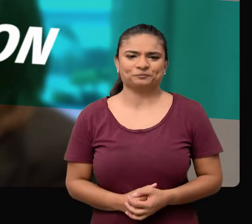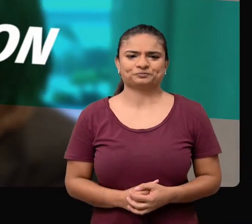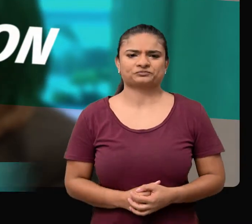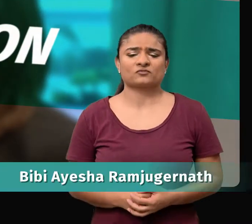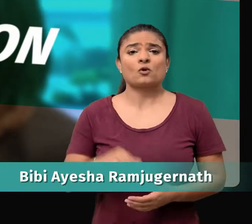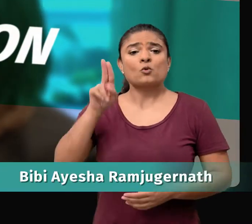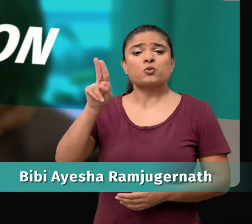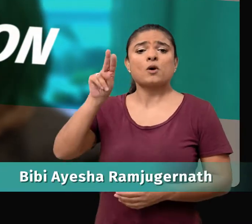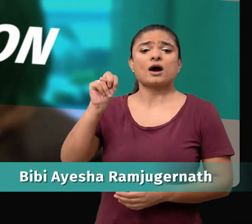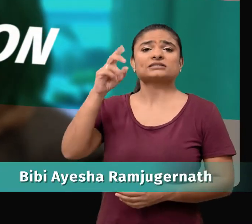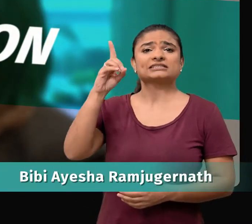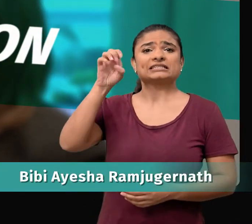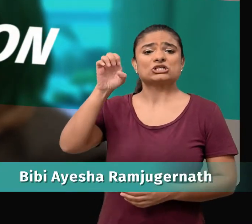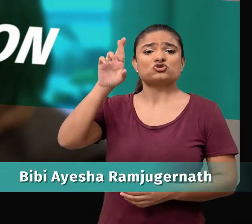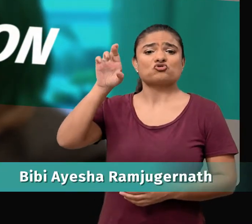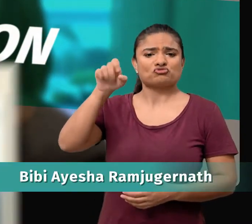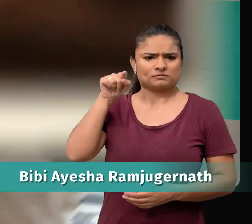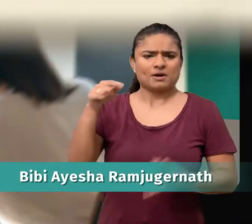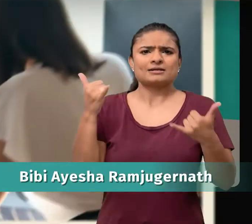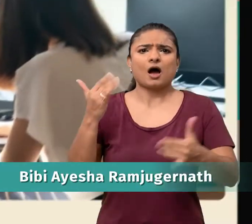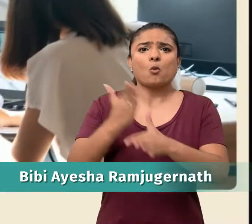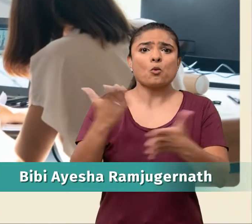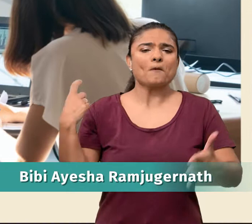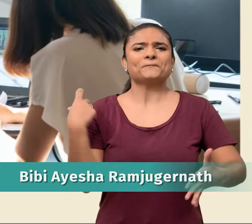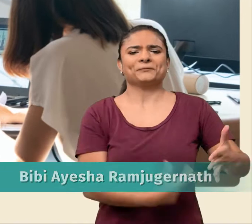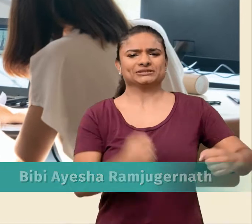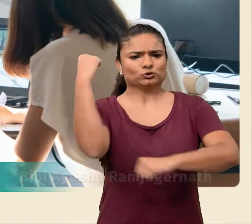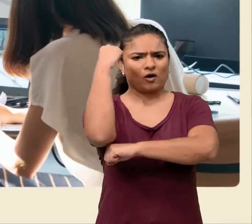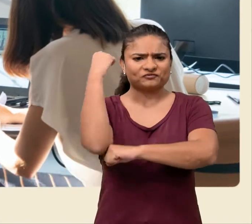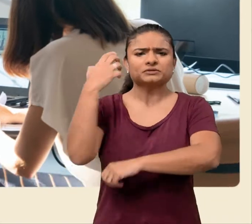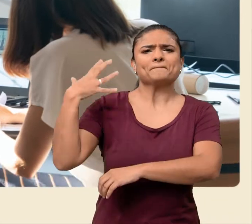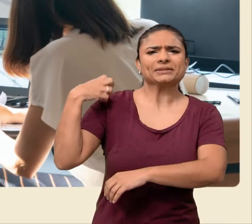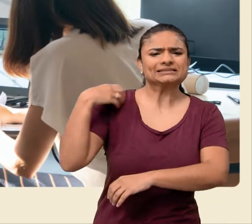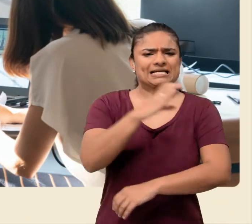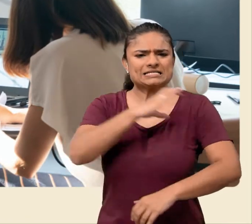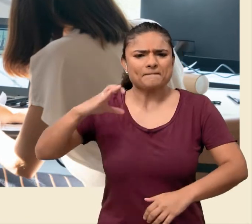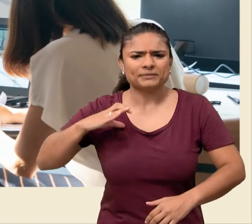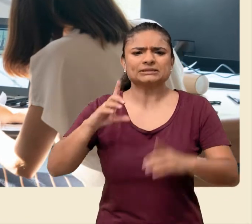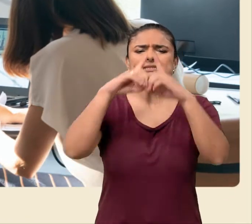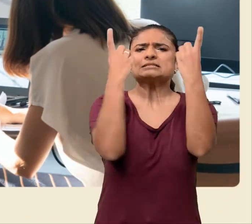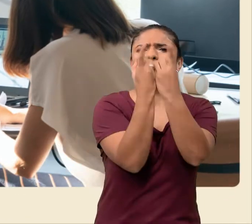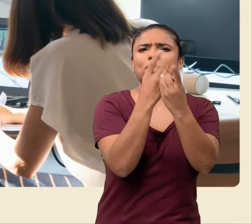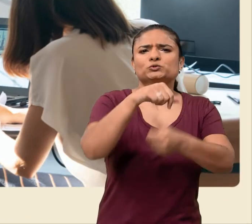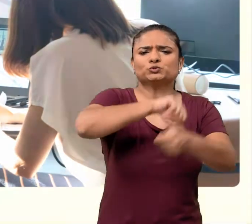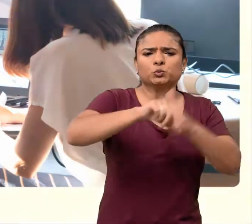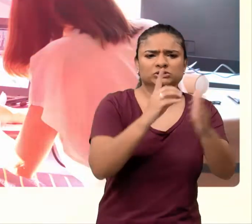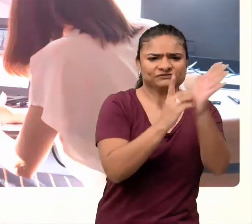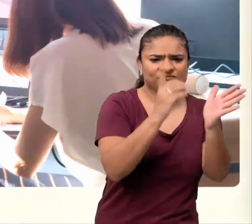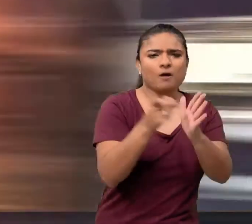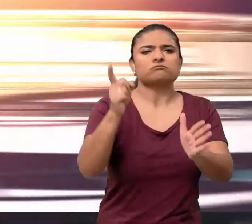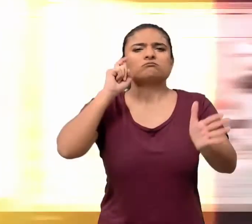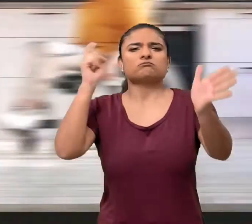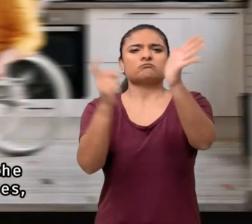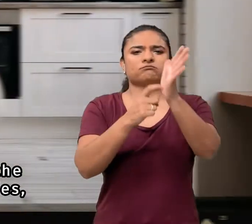Welcome back. Ms. Undere currently serves as a presidential working group member and the ministerial committee for the Department of Social